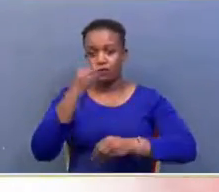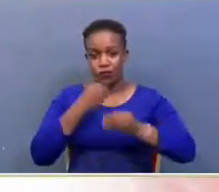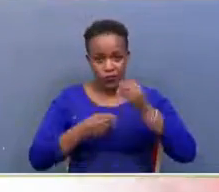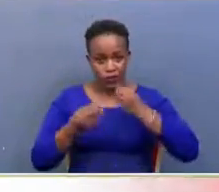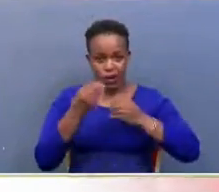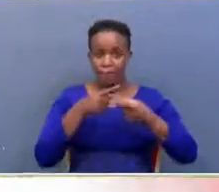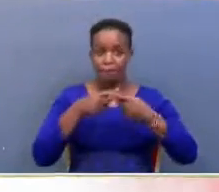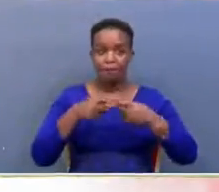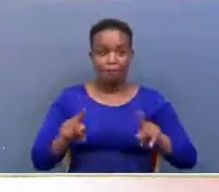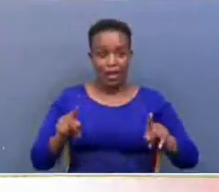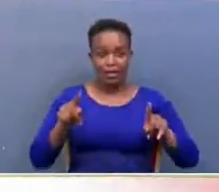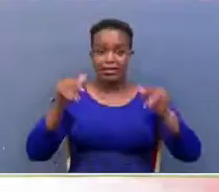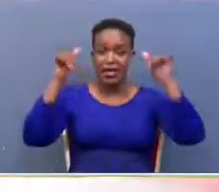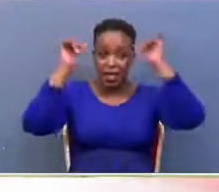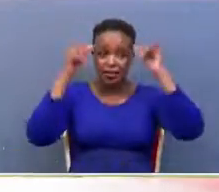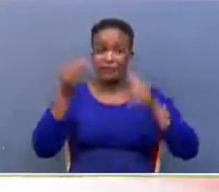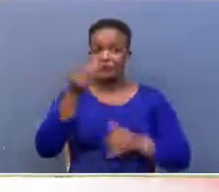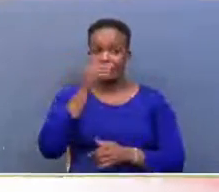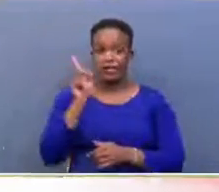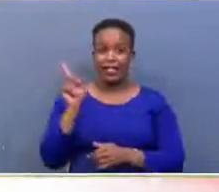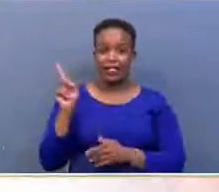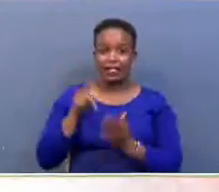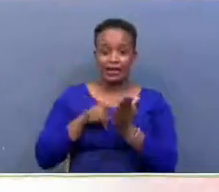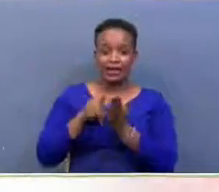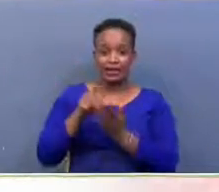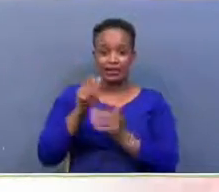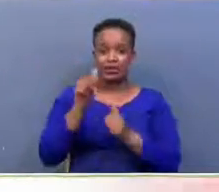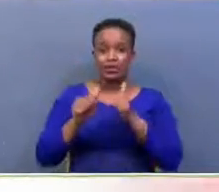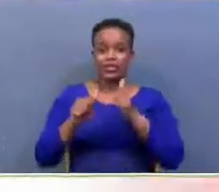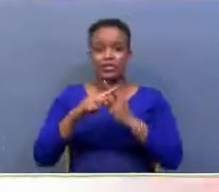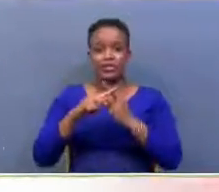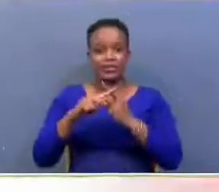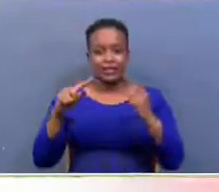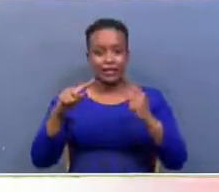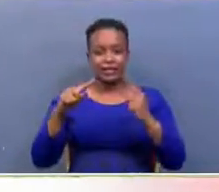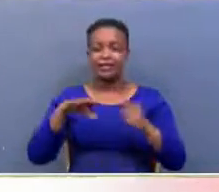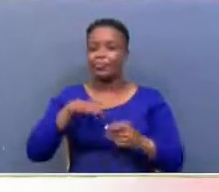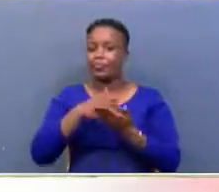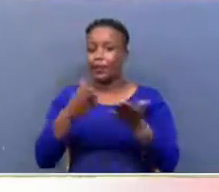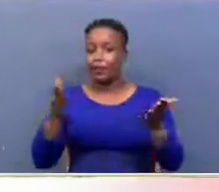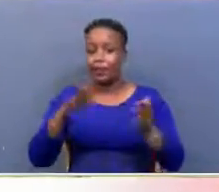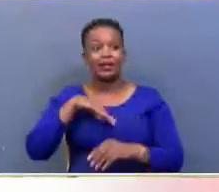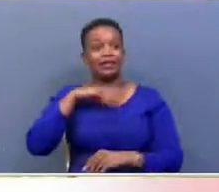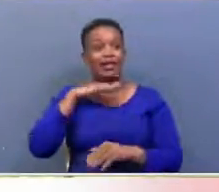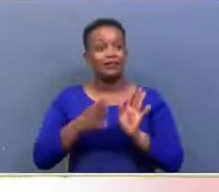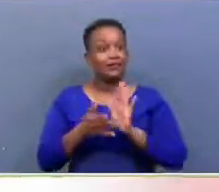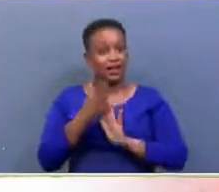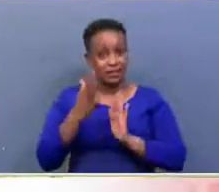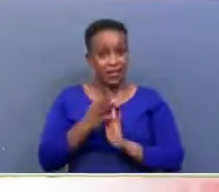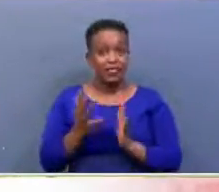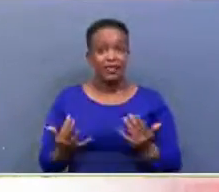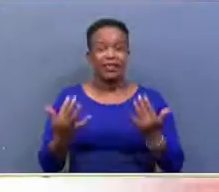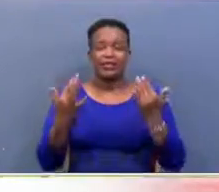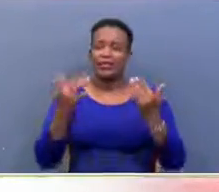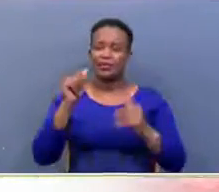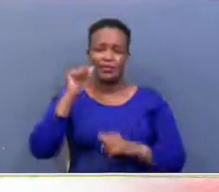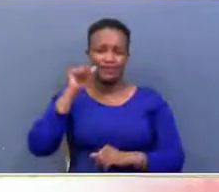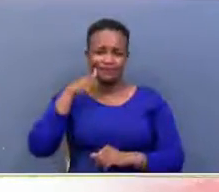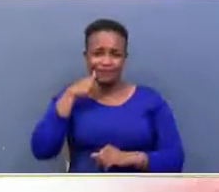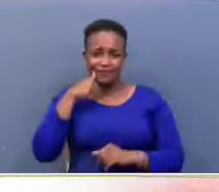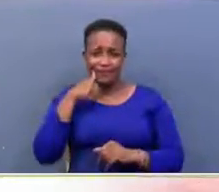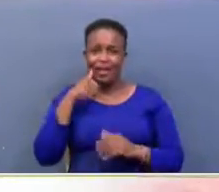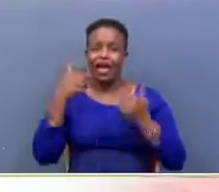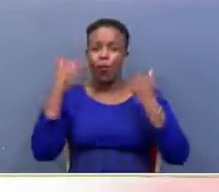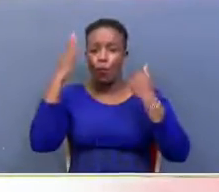However, the cows consumed armyworms, killing them on the spot. The pasture was green following rains that have been ponding